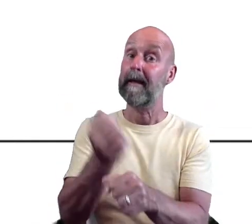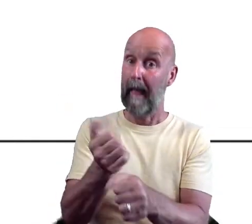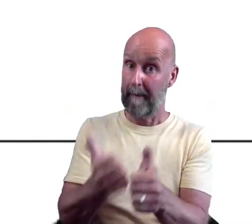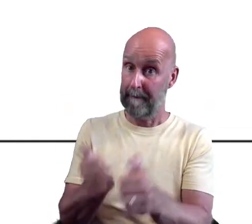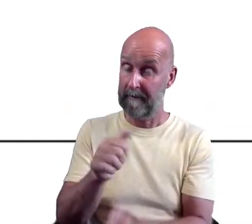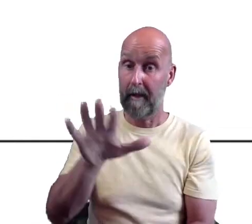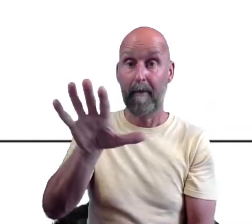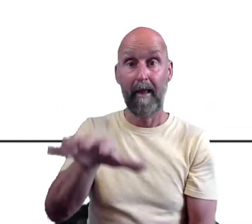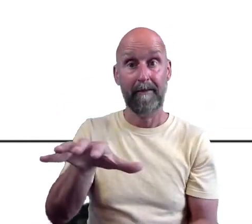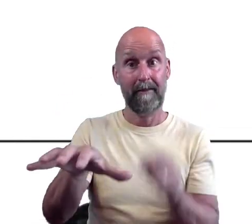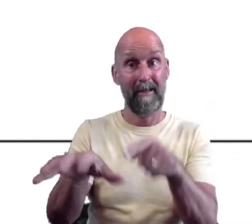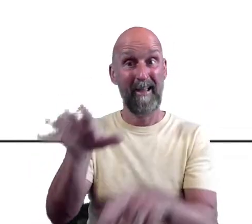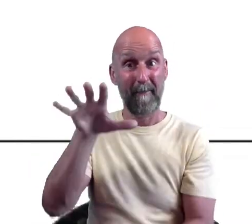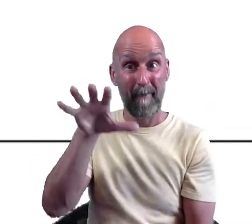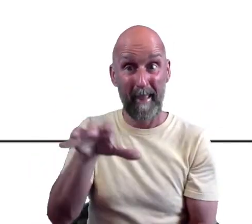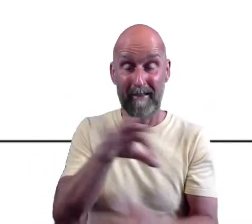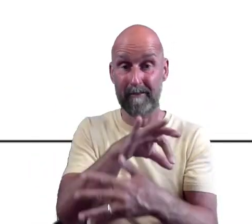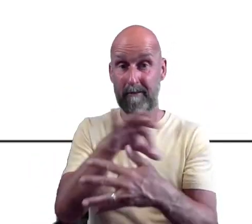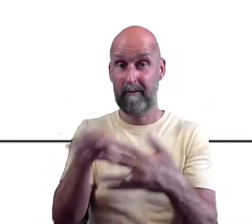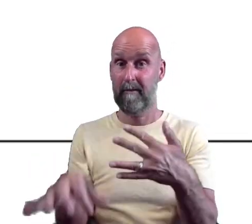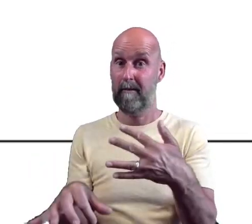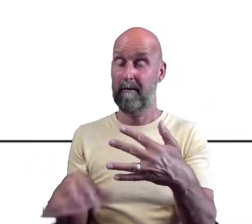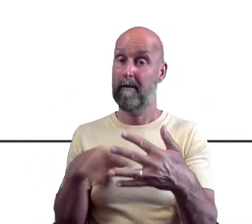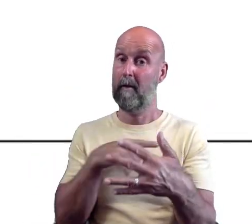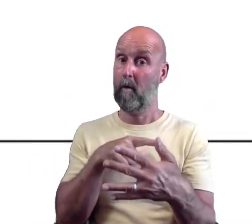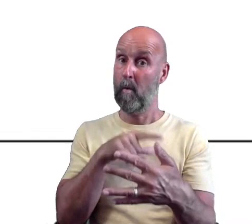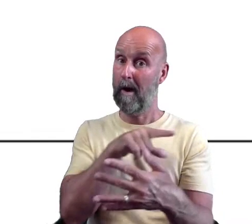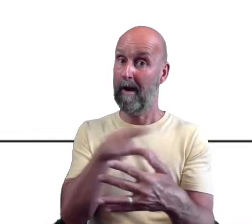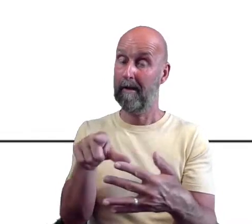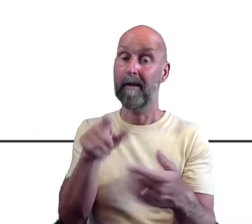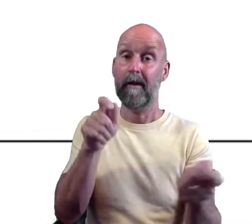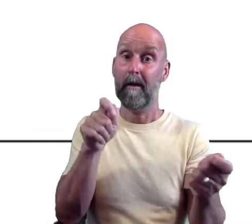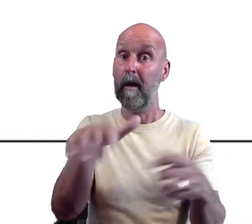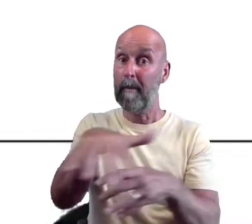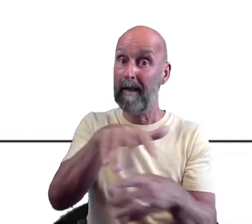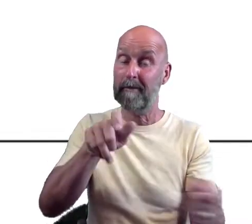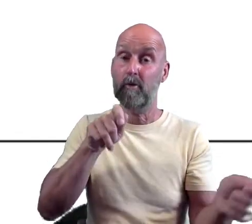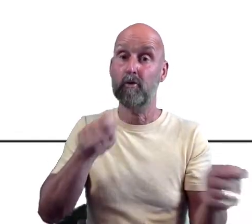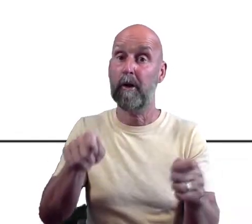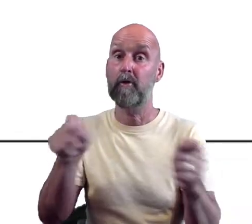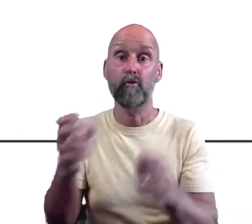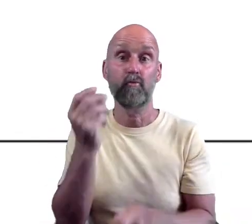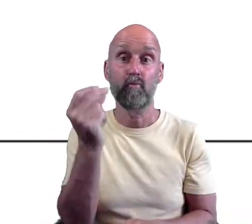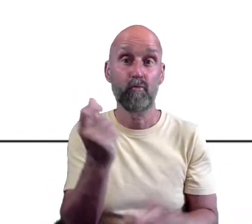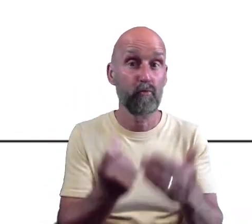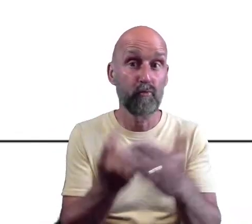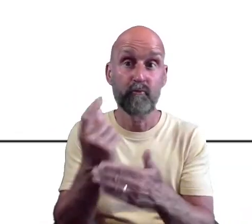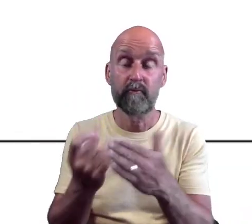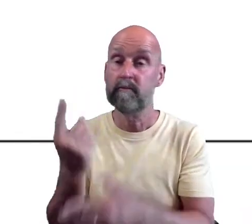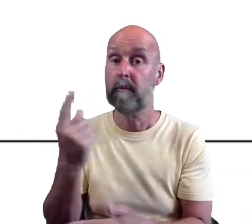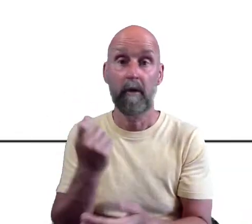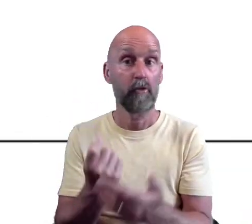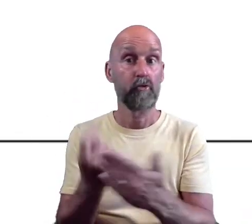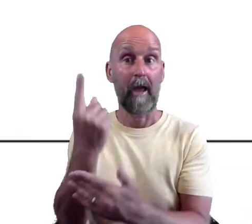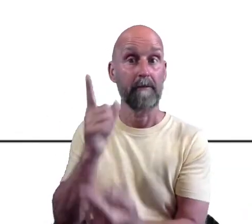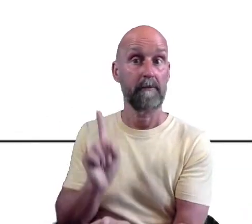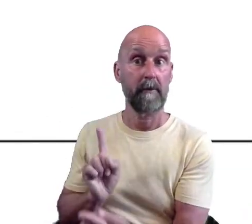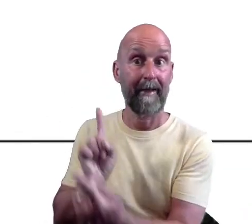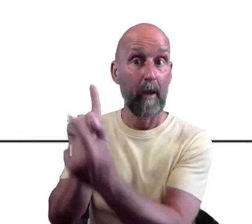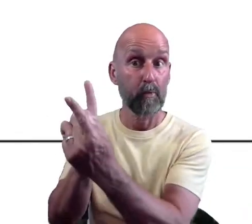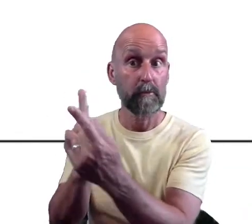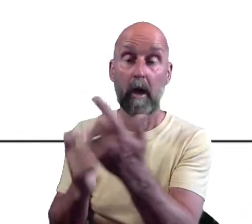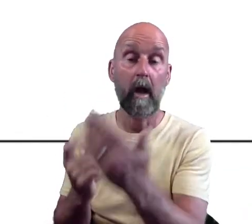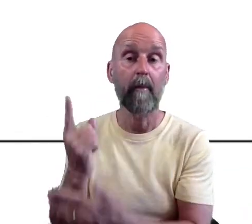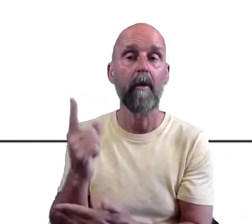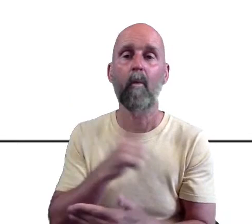of this contingency, because places are always changing. Spontaneous things happen, there are chance encounters, because so many diverse